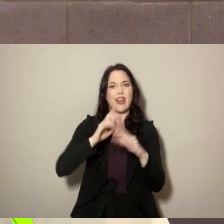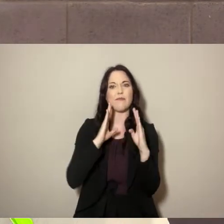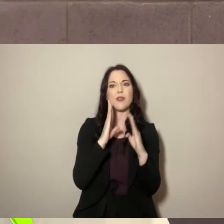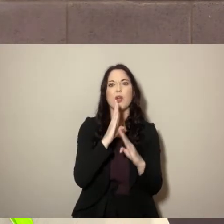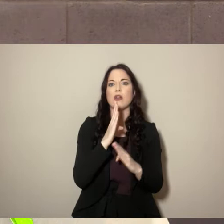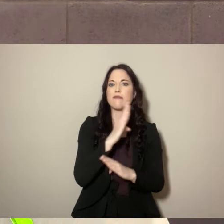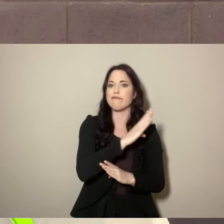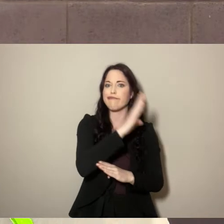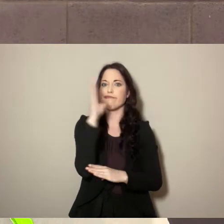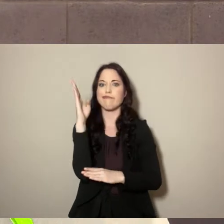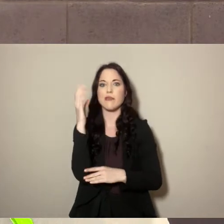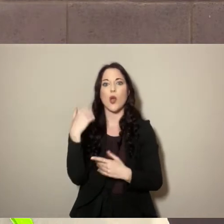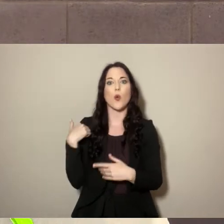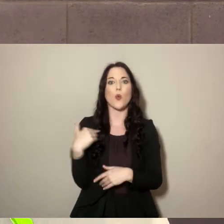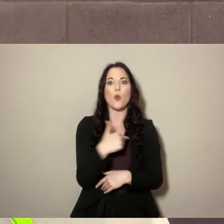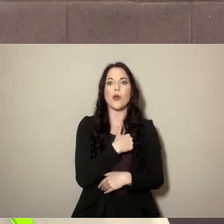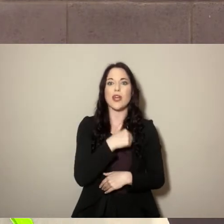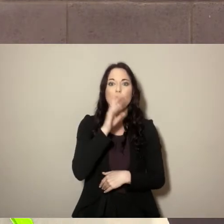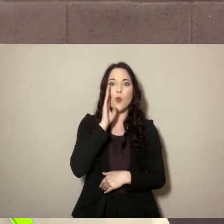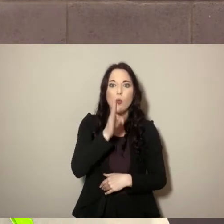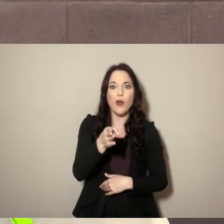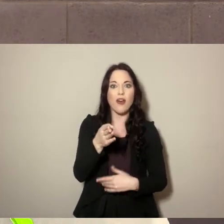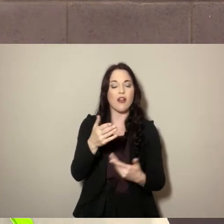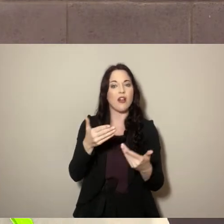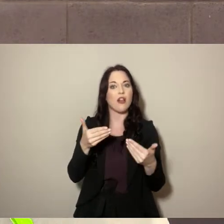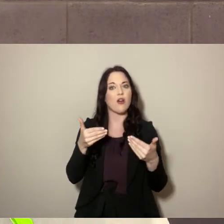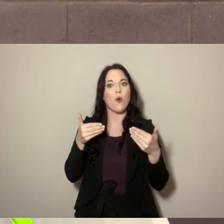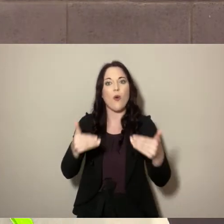a time of growing together.